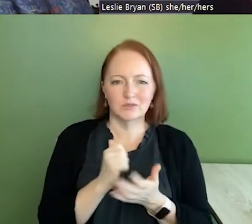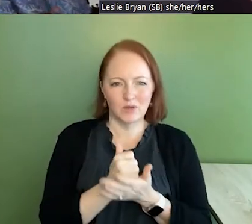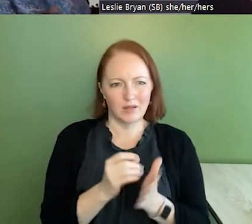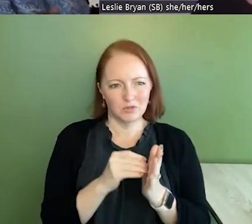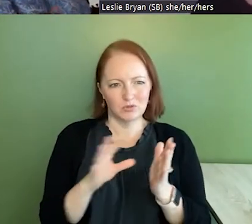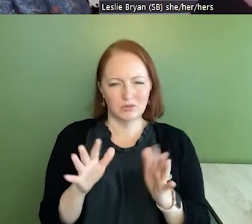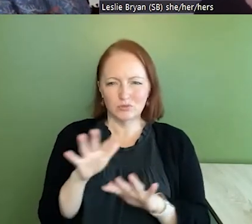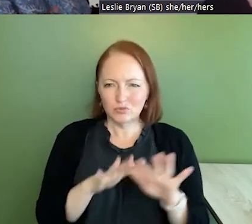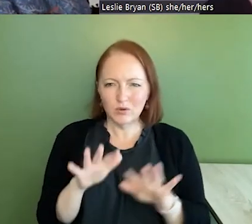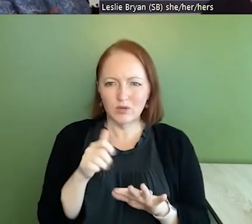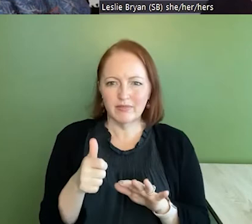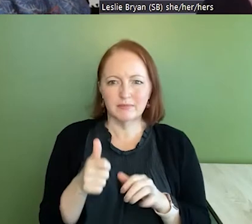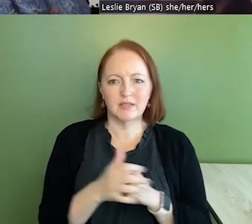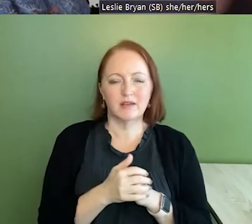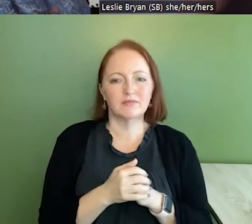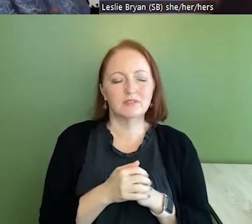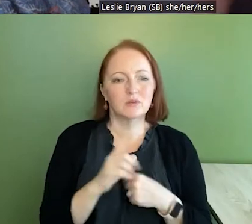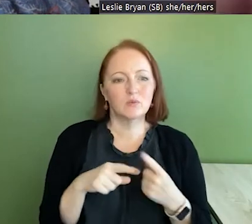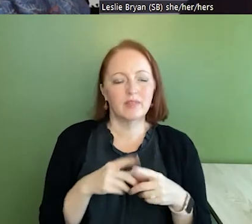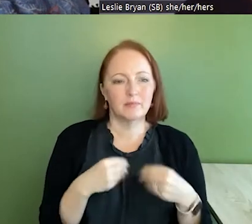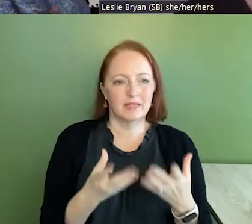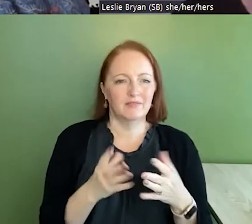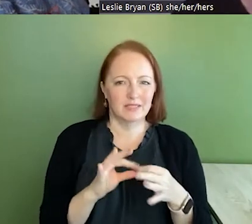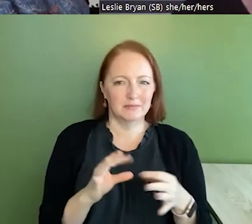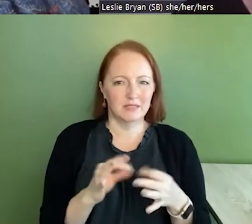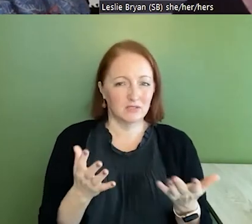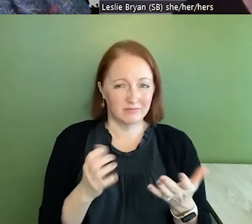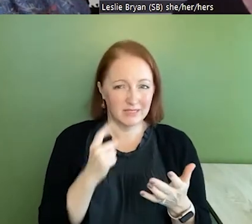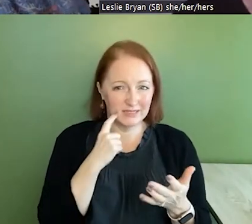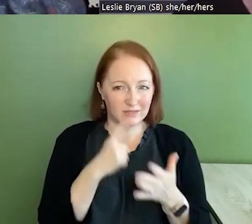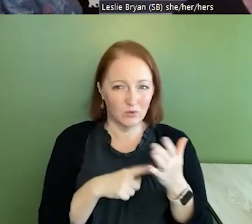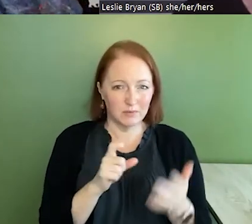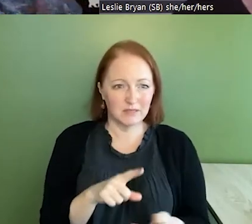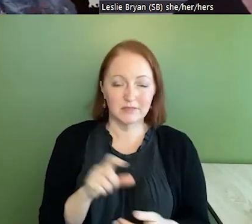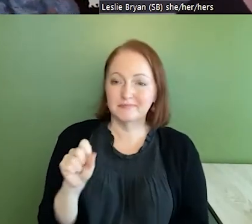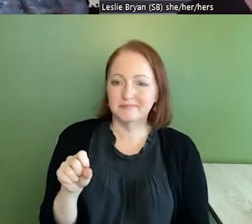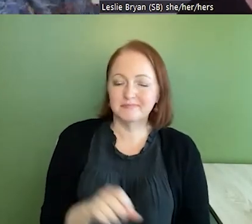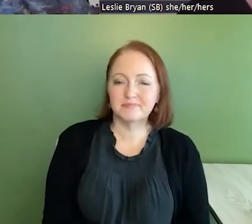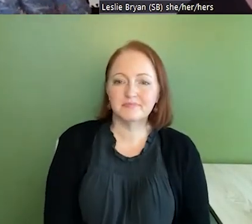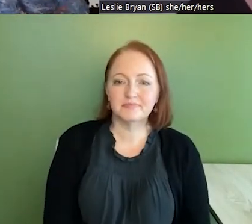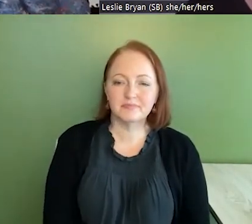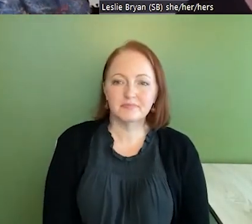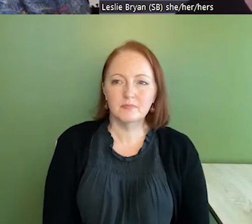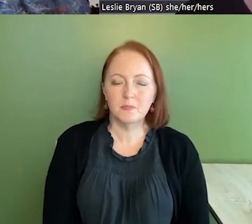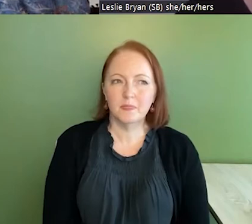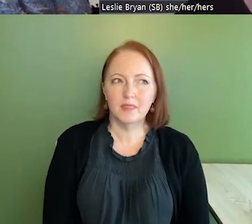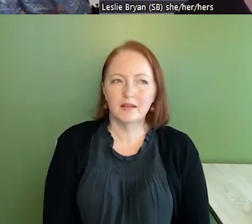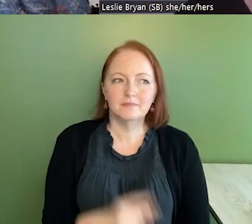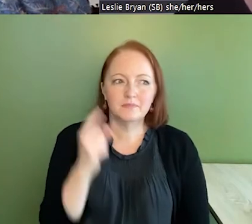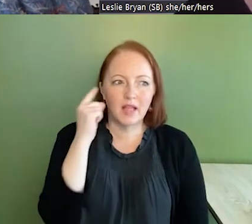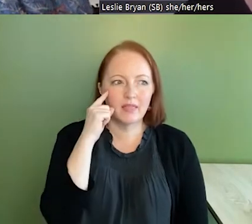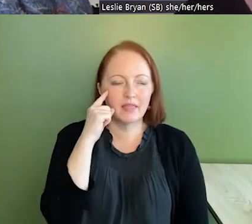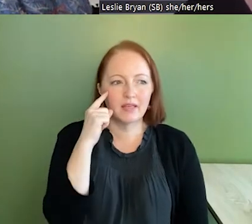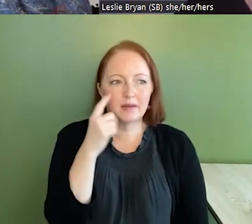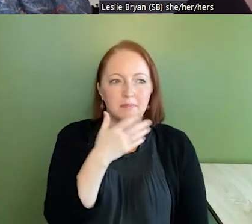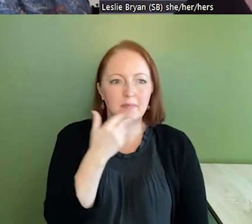students reorient themselves when they've been given this message? Does it make sense what I'm asking? Yeah, absolutely. Okay. I think the best thing